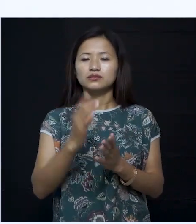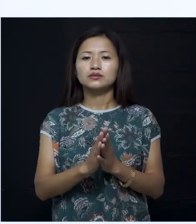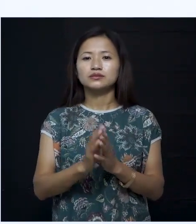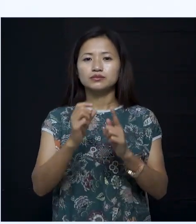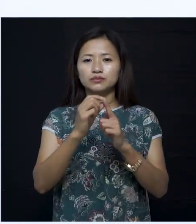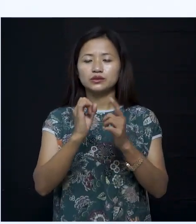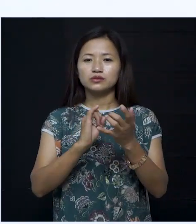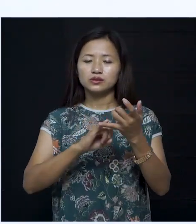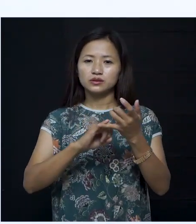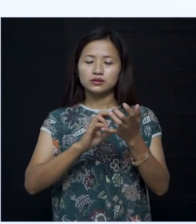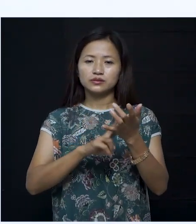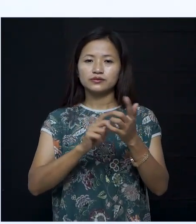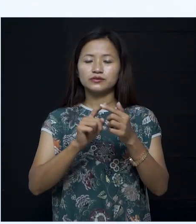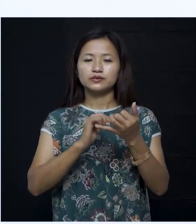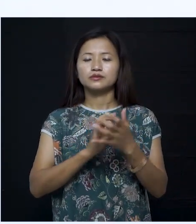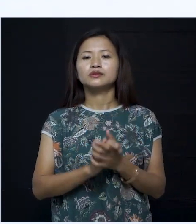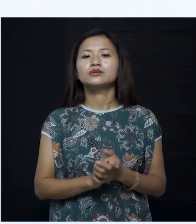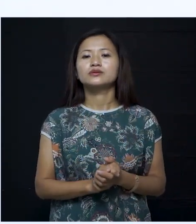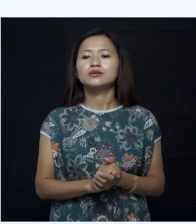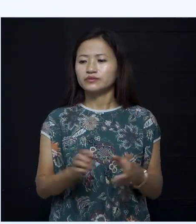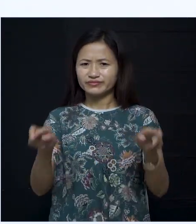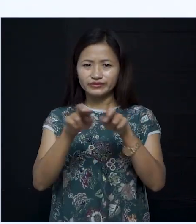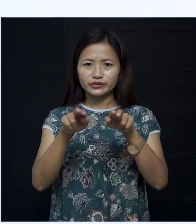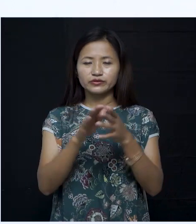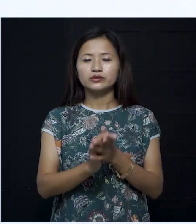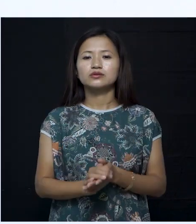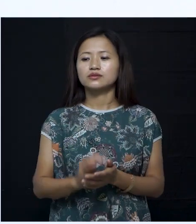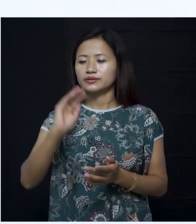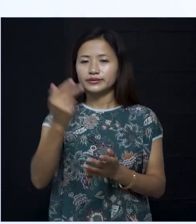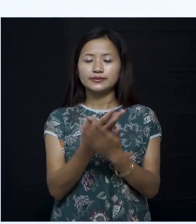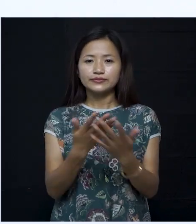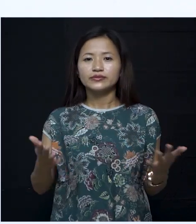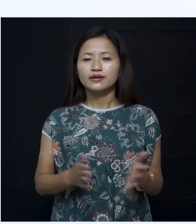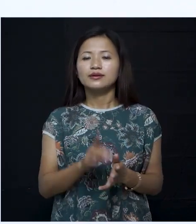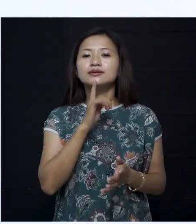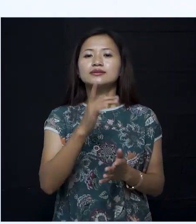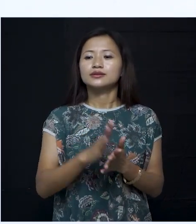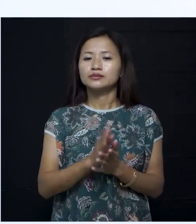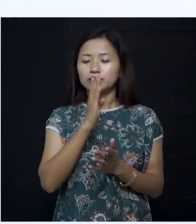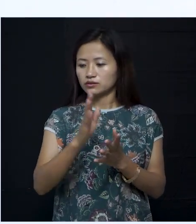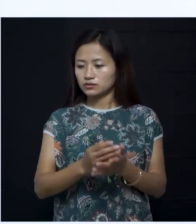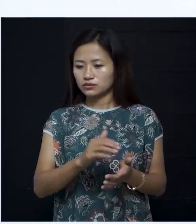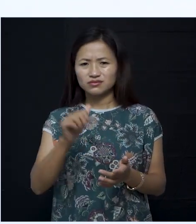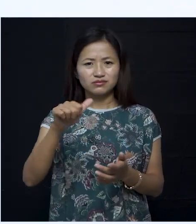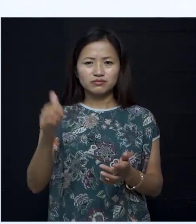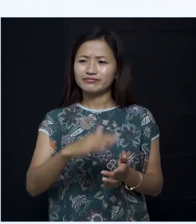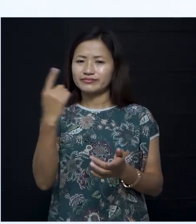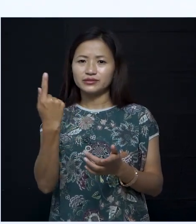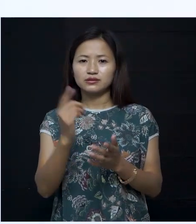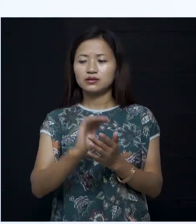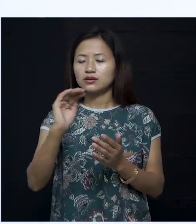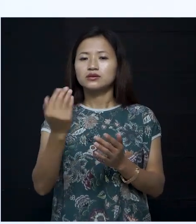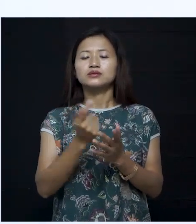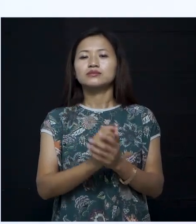possessive determiner, and when you want to refer to something and say that it belongs to somebody, you will use